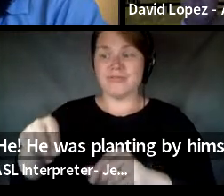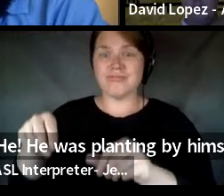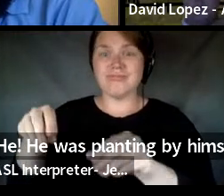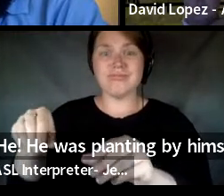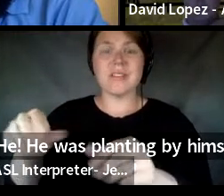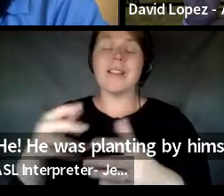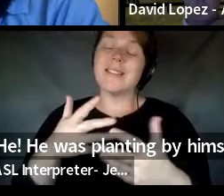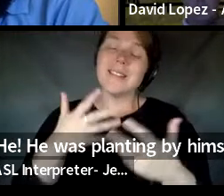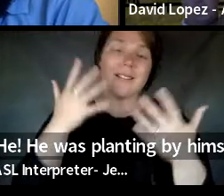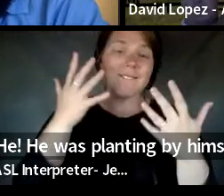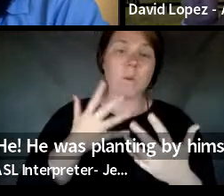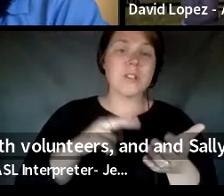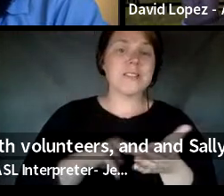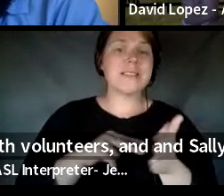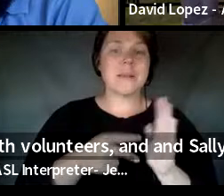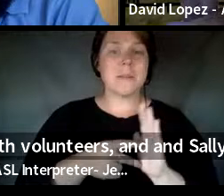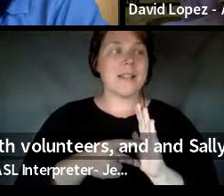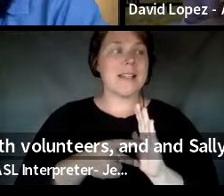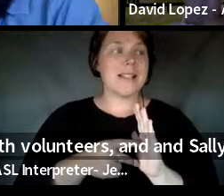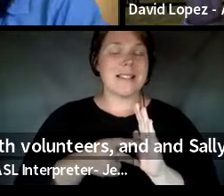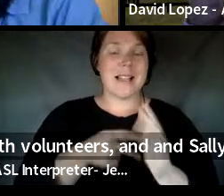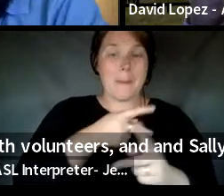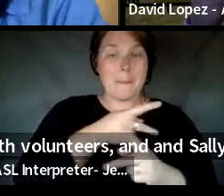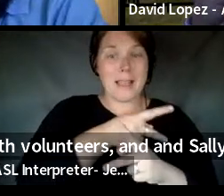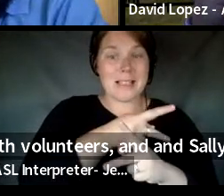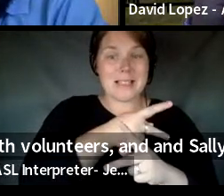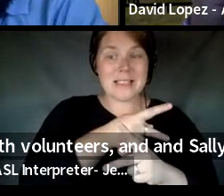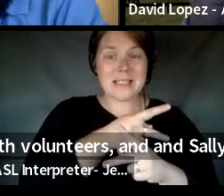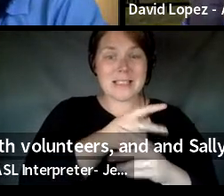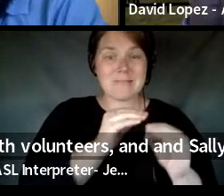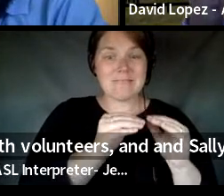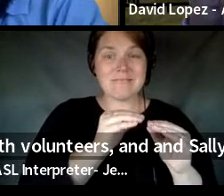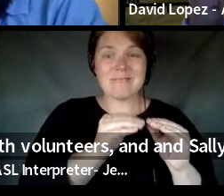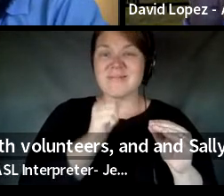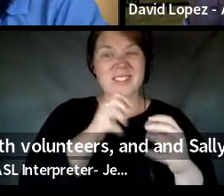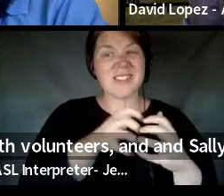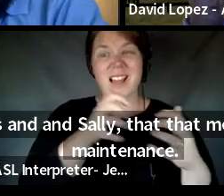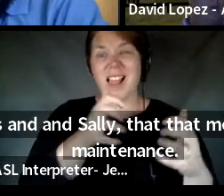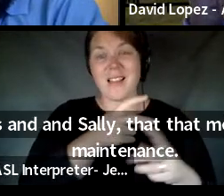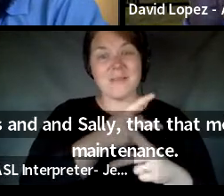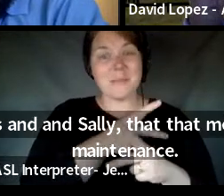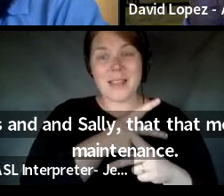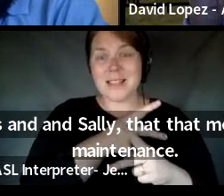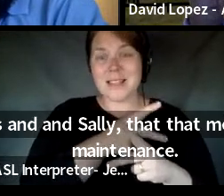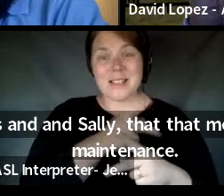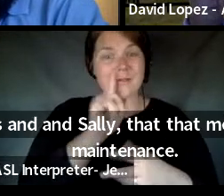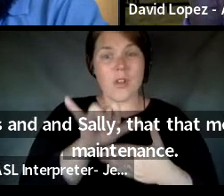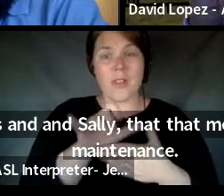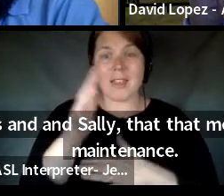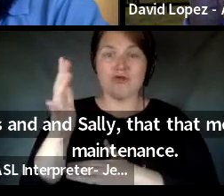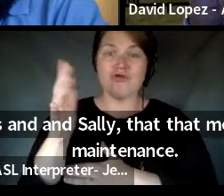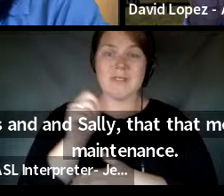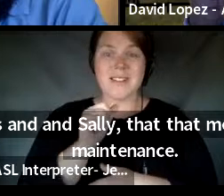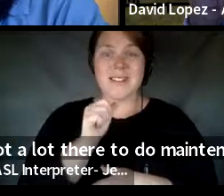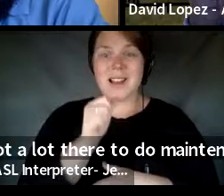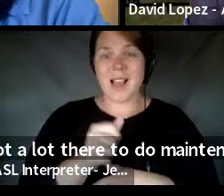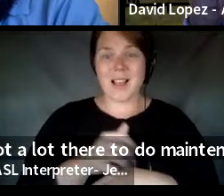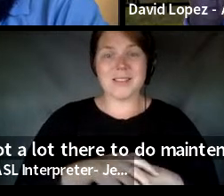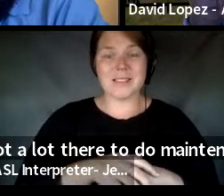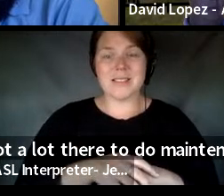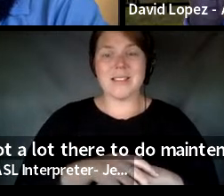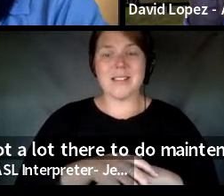sadly that means that the maintenance, there's not a lot there to do maintenance for the trees.